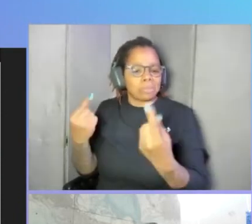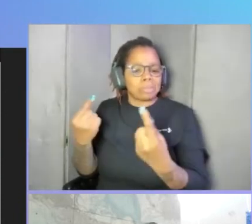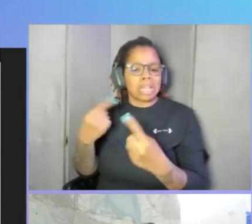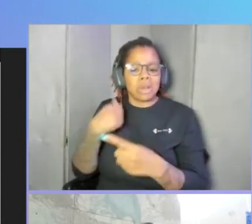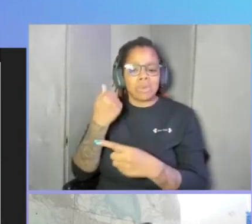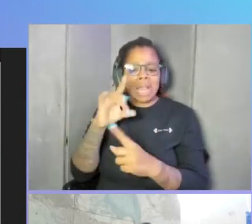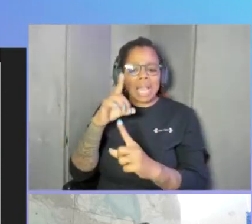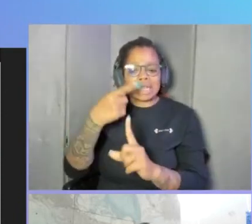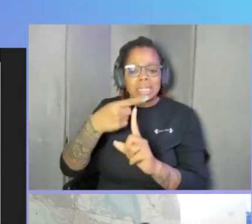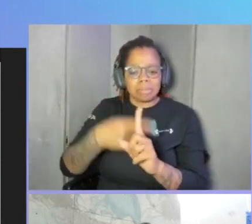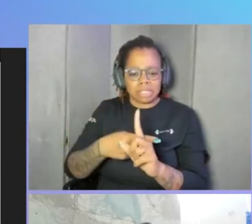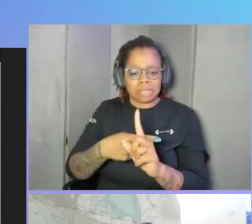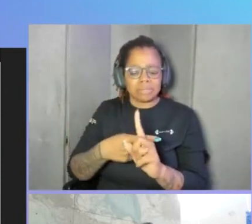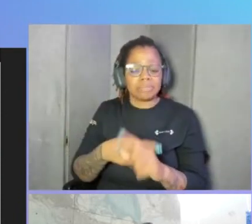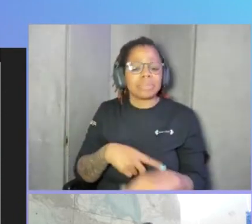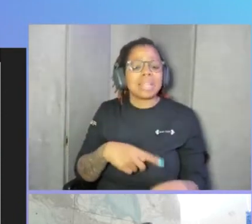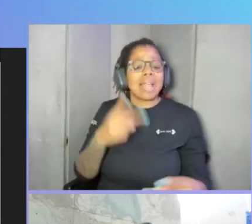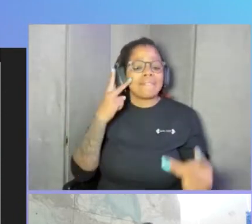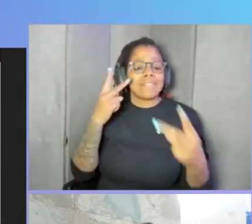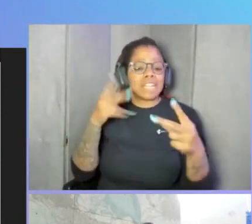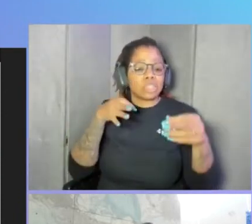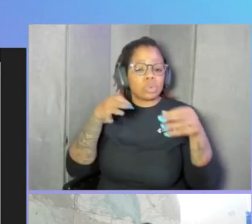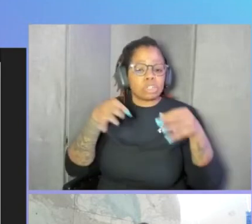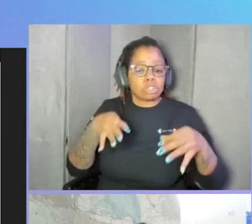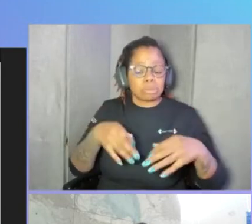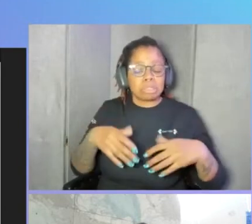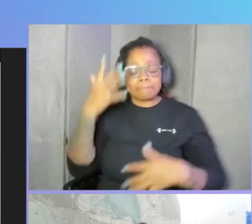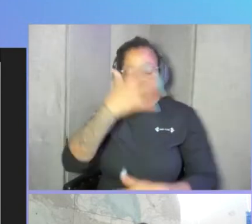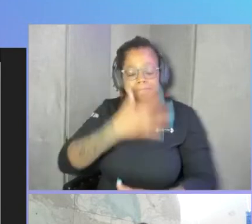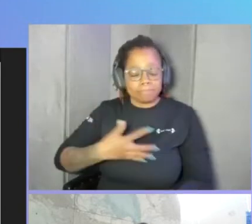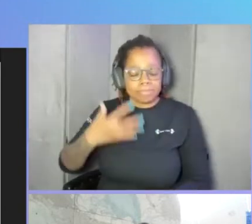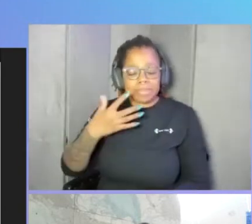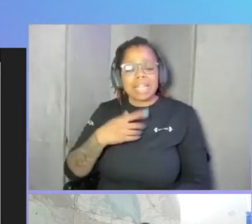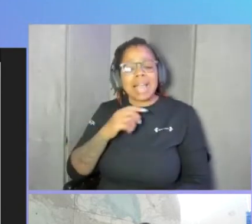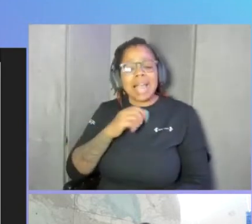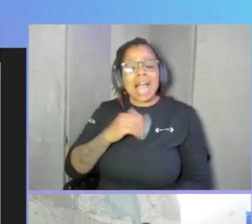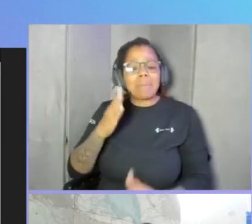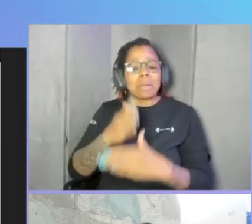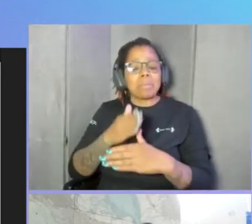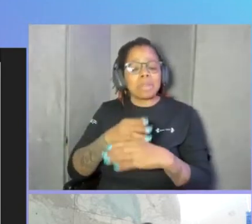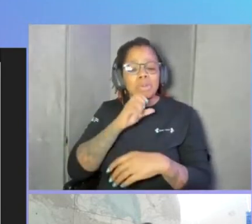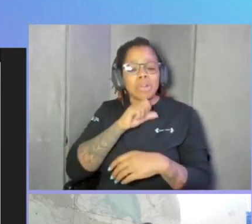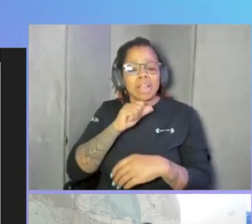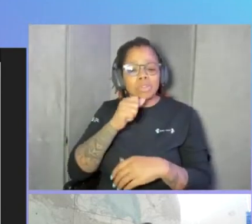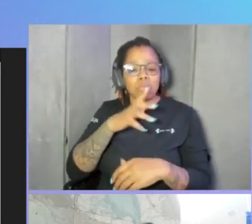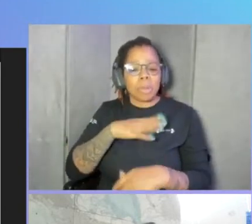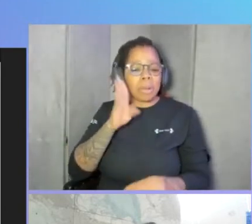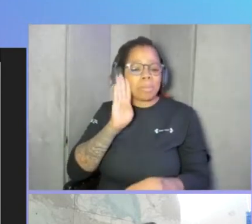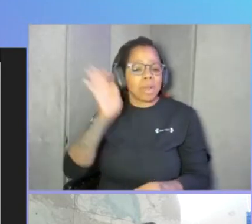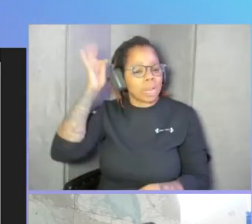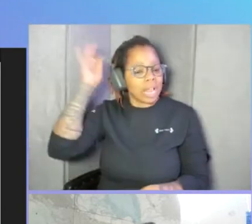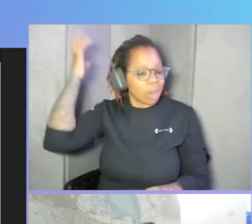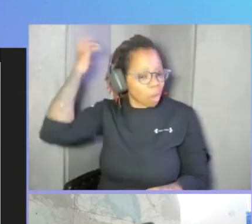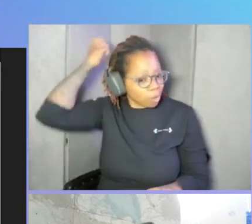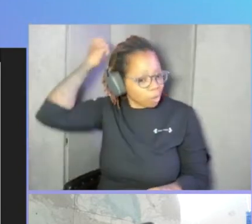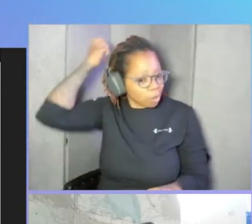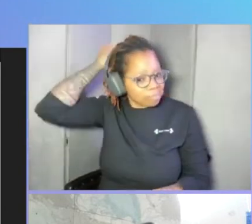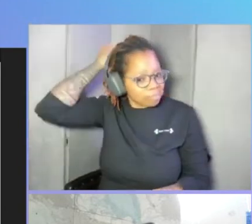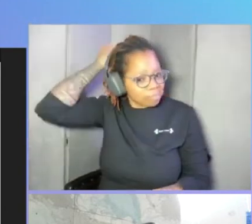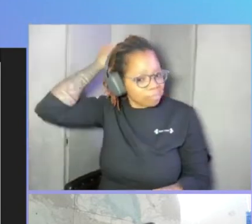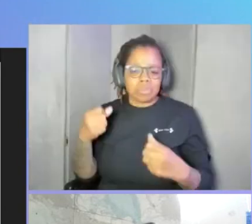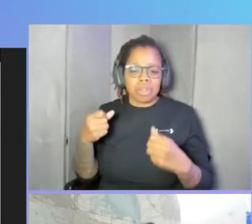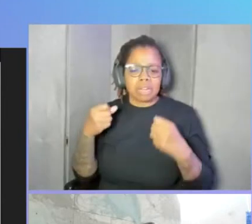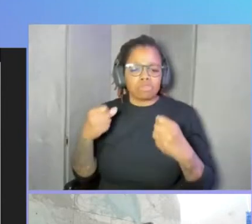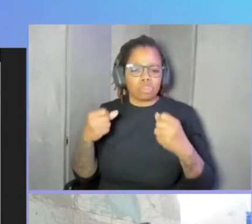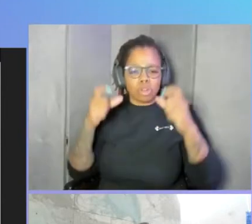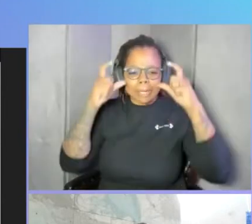So, visual description, I am a middle-aged woman with brown hair and a ponytail. I have pretty strong